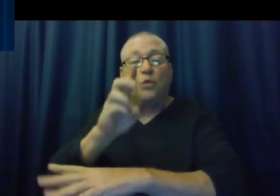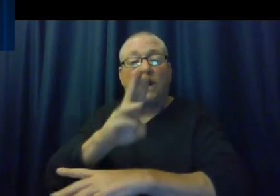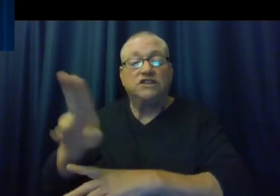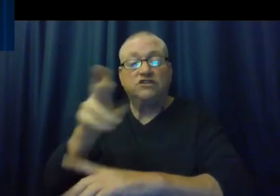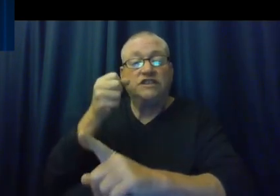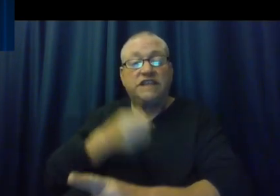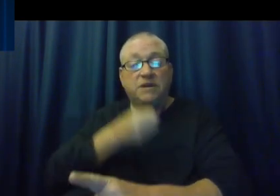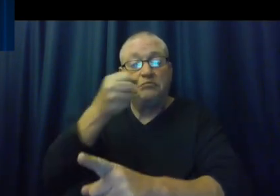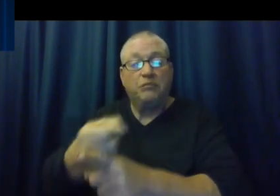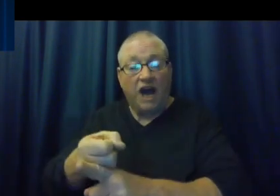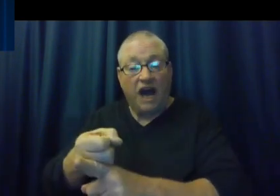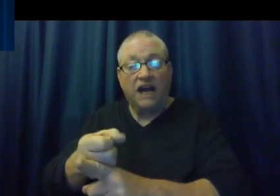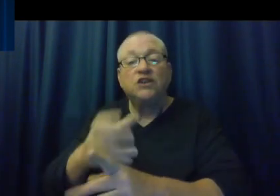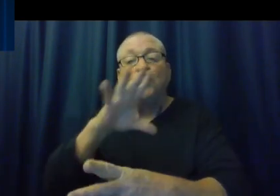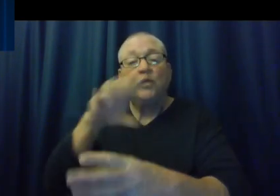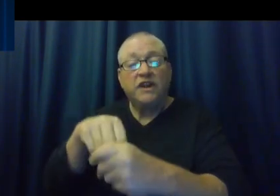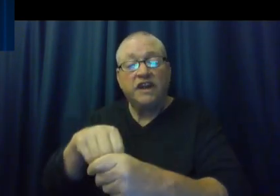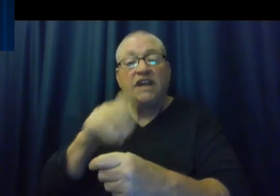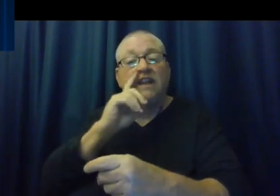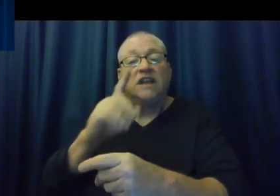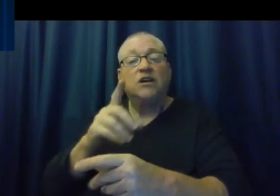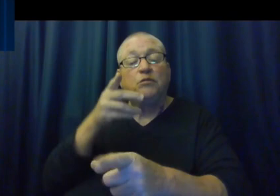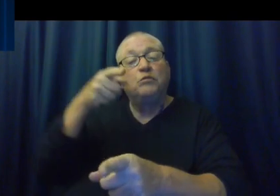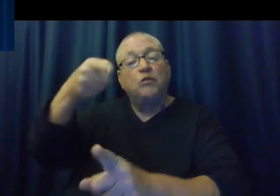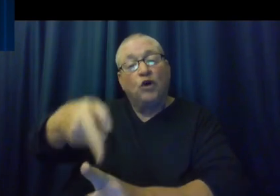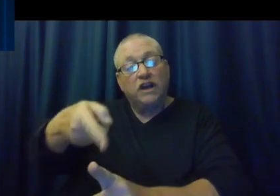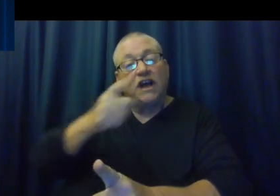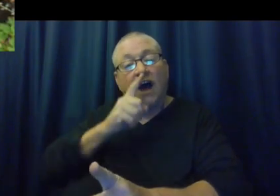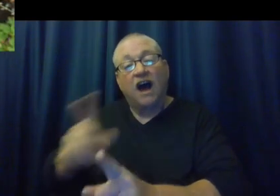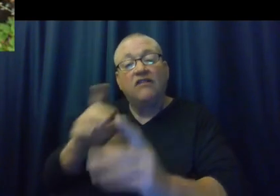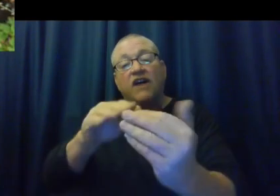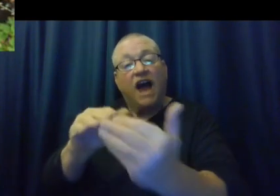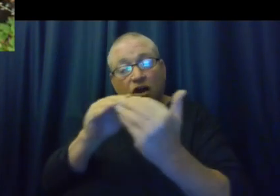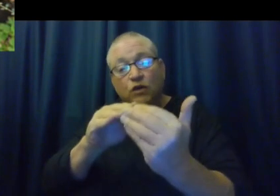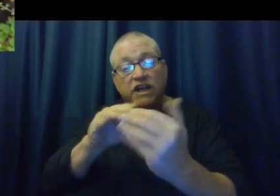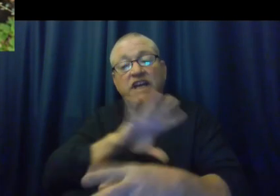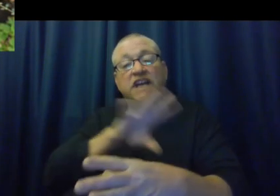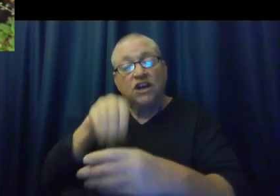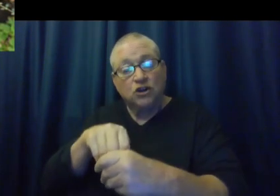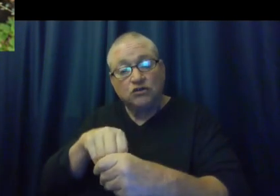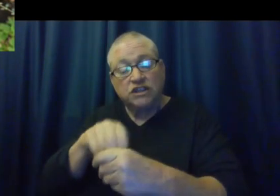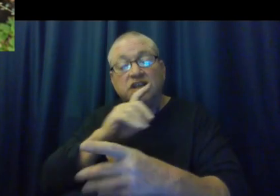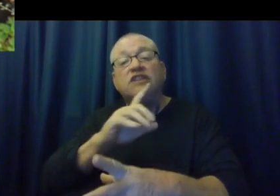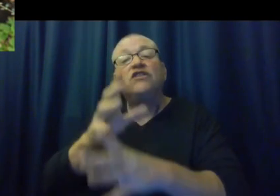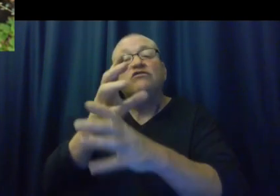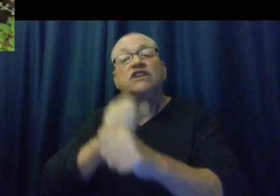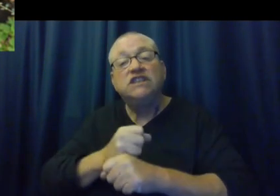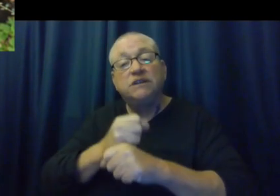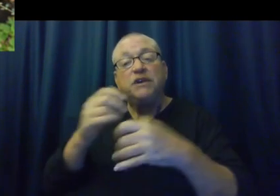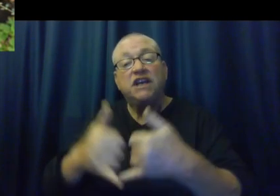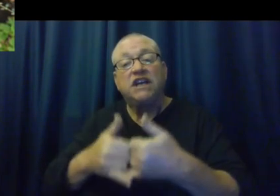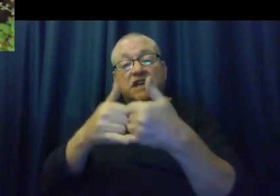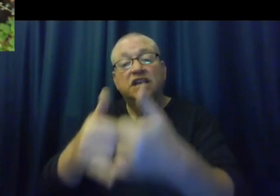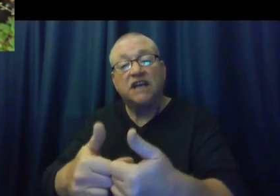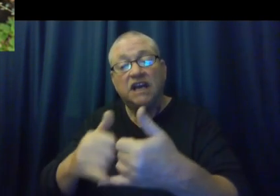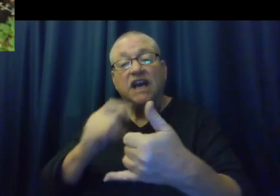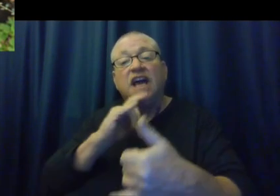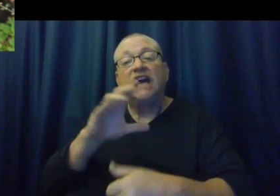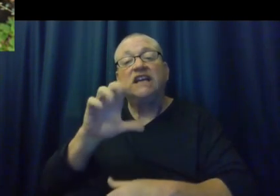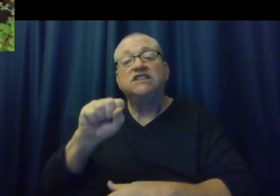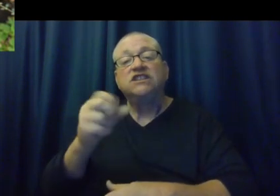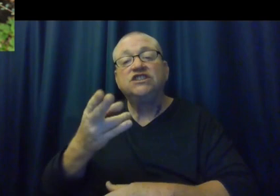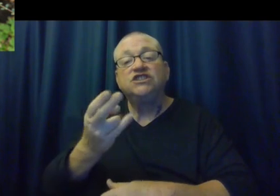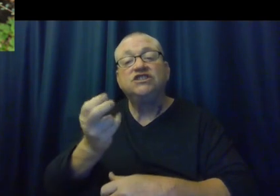impact in Washington within the context of equity and inclusion. The recipient of the 2020 Equity and Inclusion